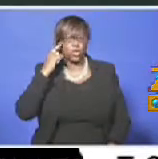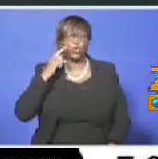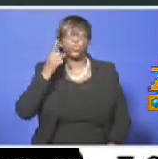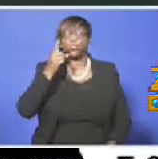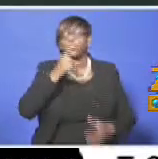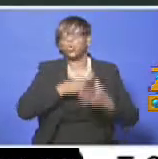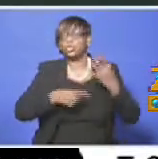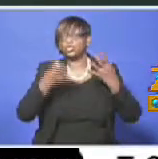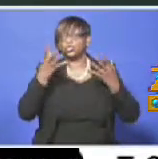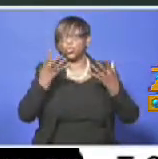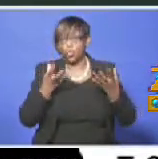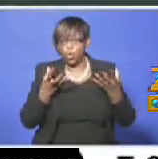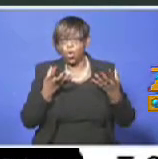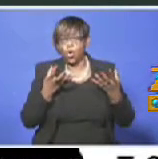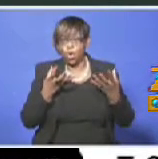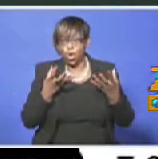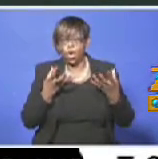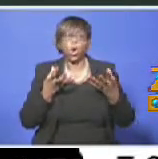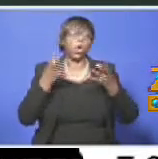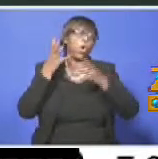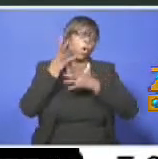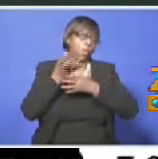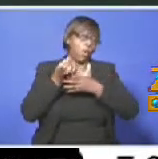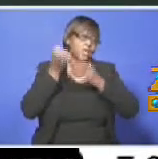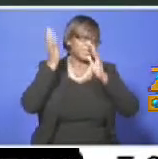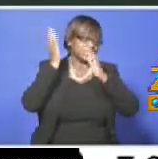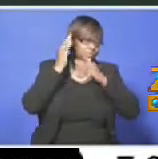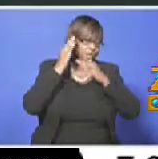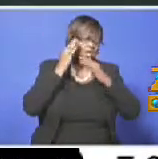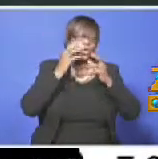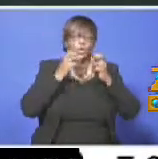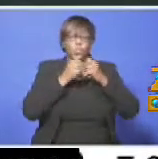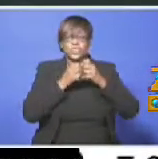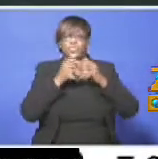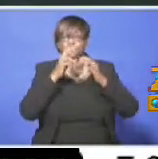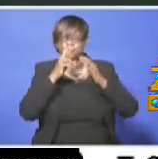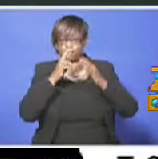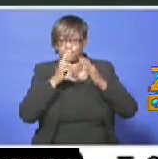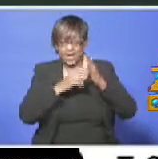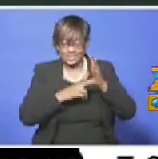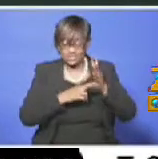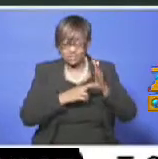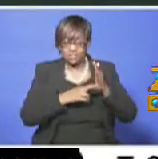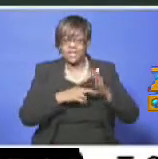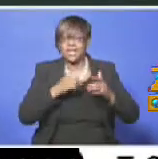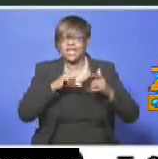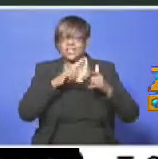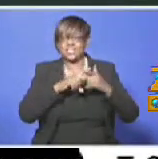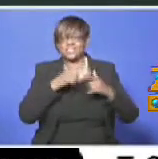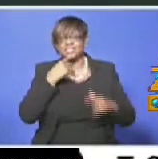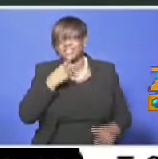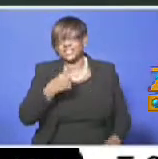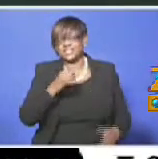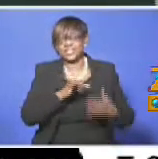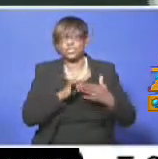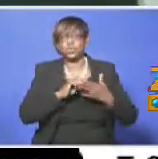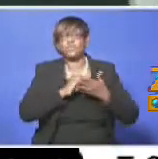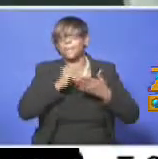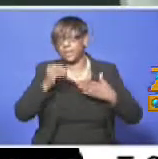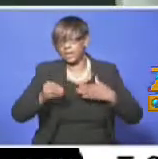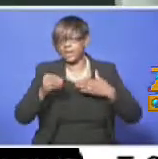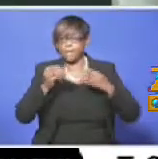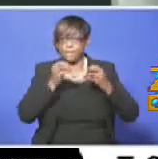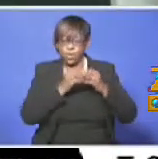you would expect to be included in the rental amount, as those that are of lower price point, they tend